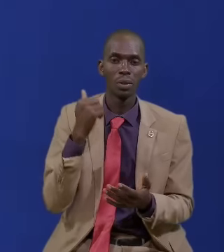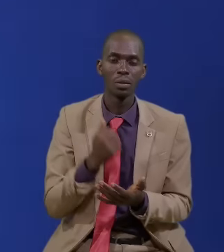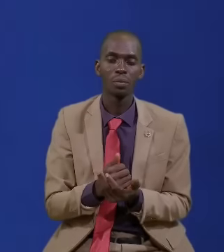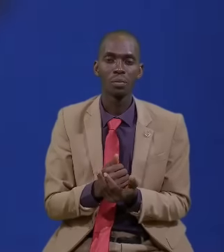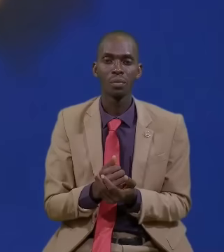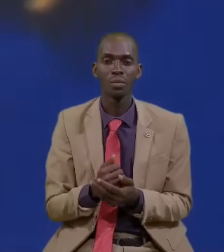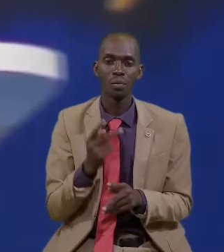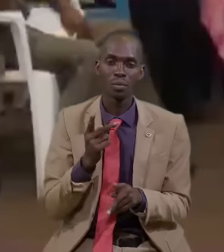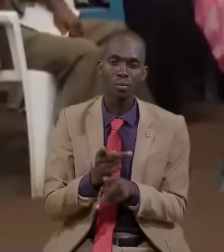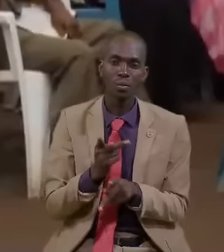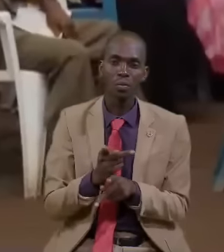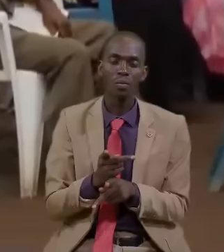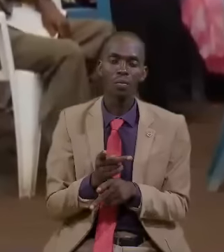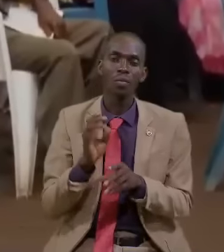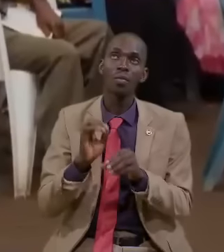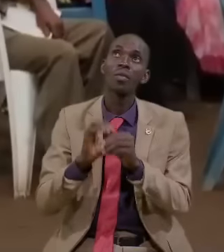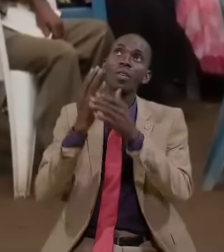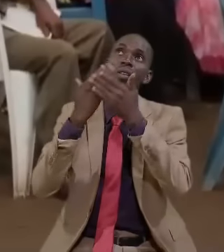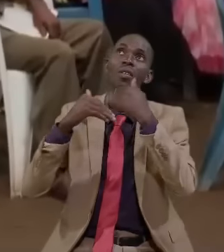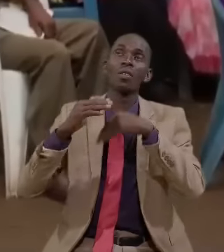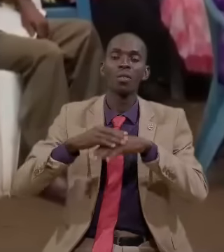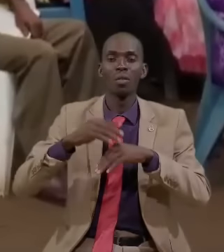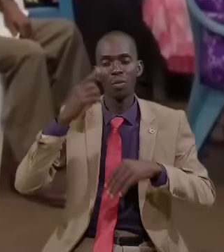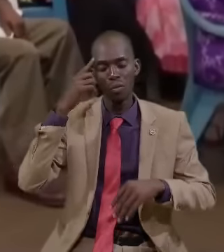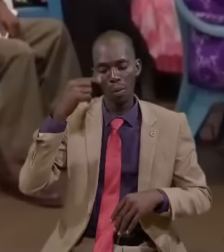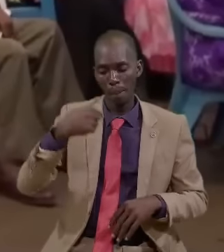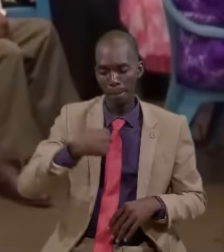Reserved in heaven for me.